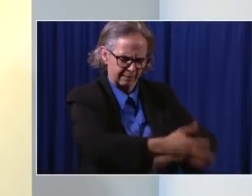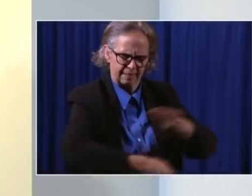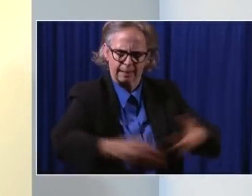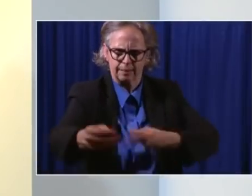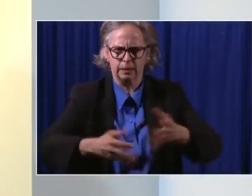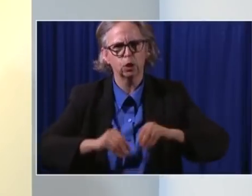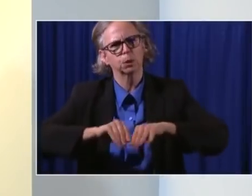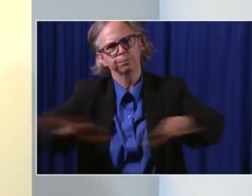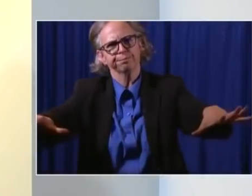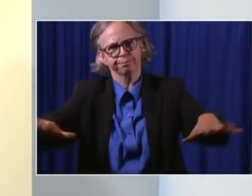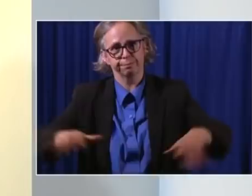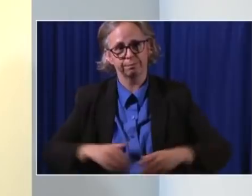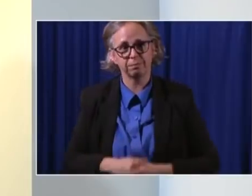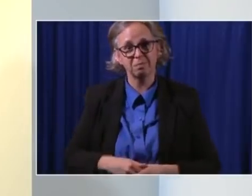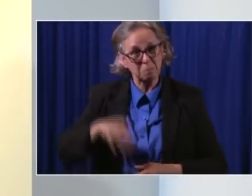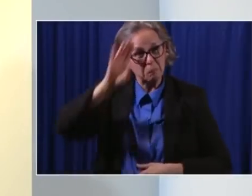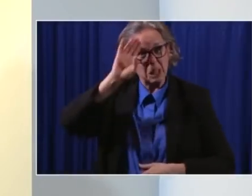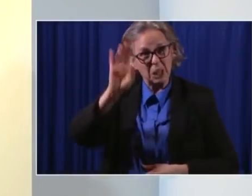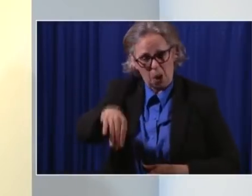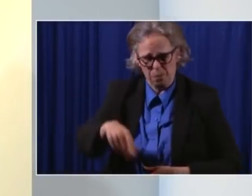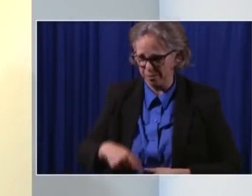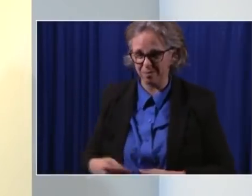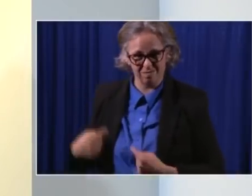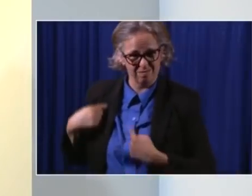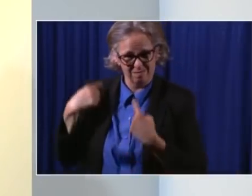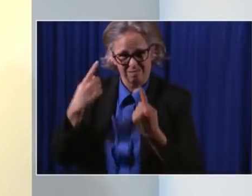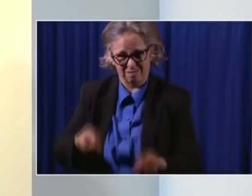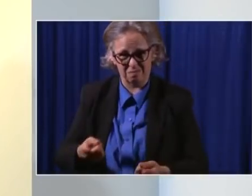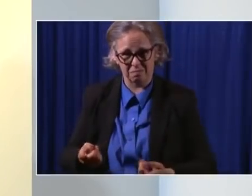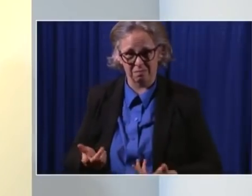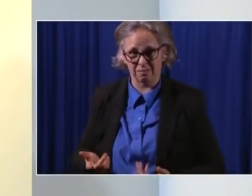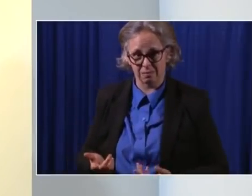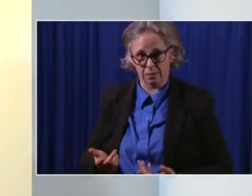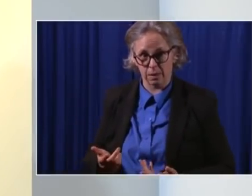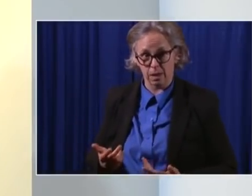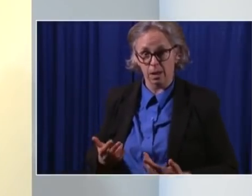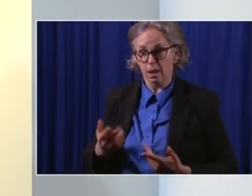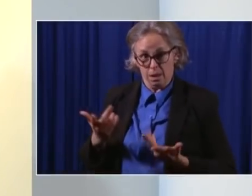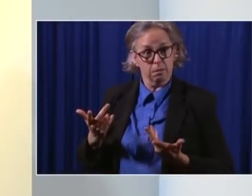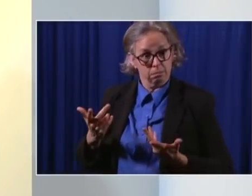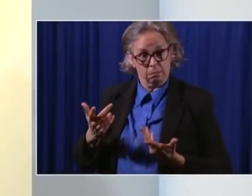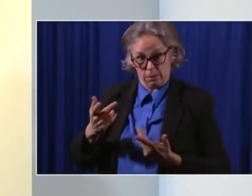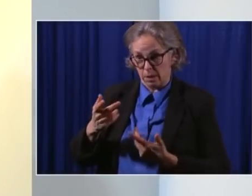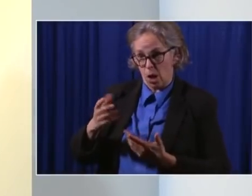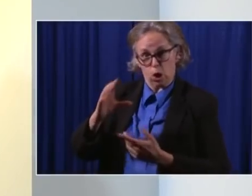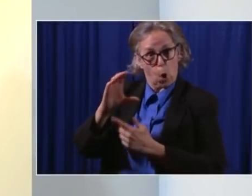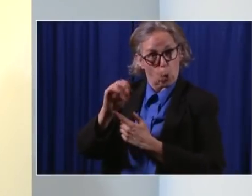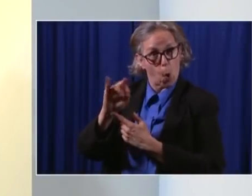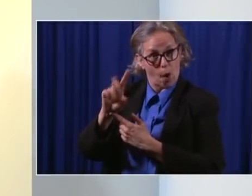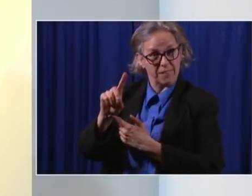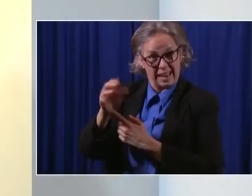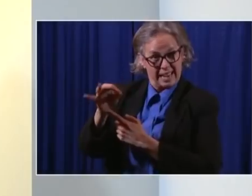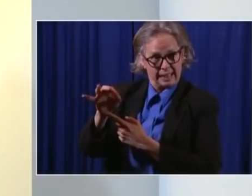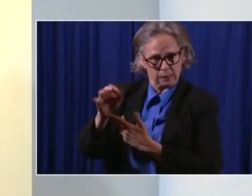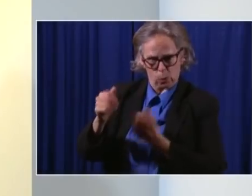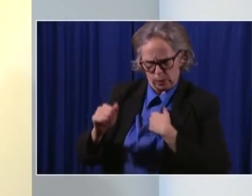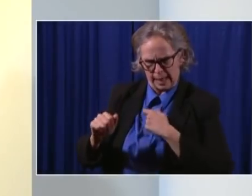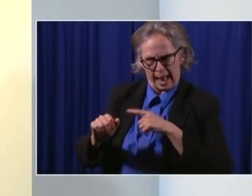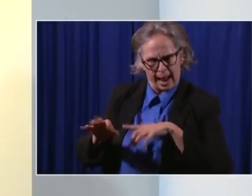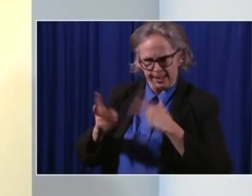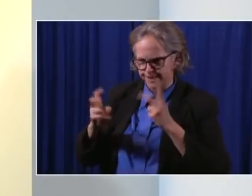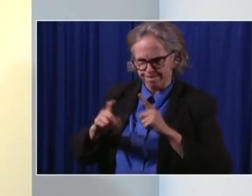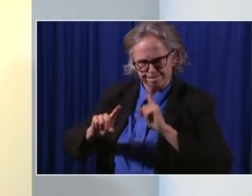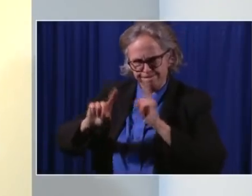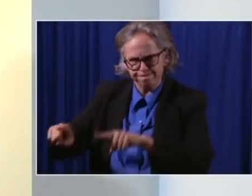big connection between our effective response to COVID on the health side and our economic growth as a state. And I want to